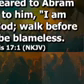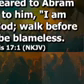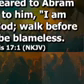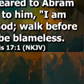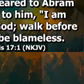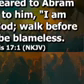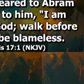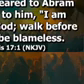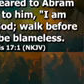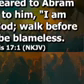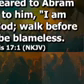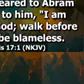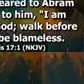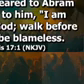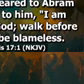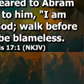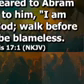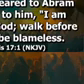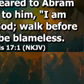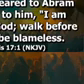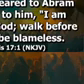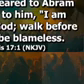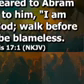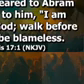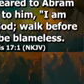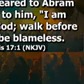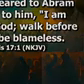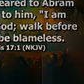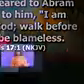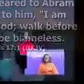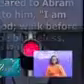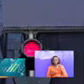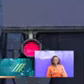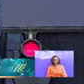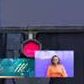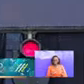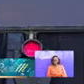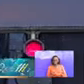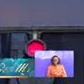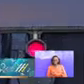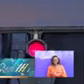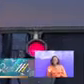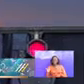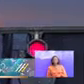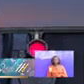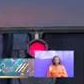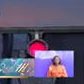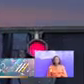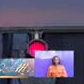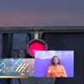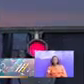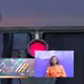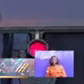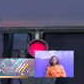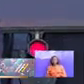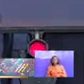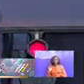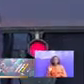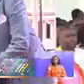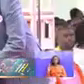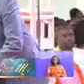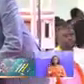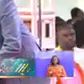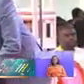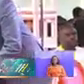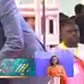amen it was the product of a walk somebody say walk Joshua 1:3 where there the soul of thy